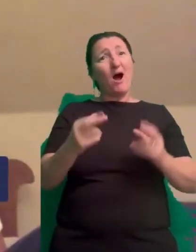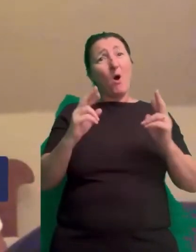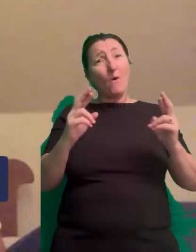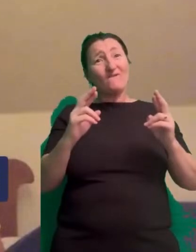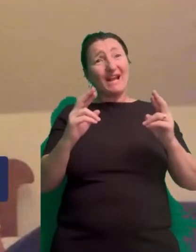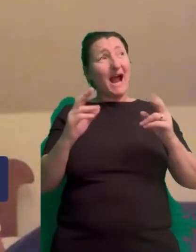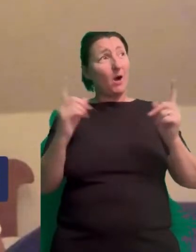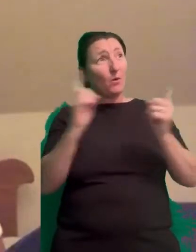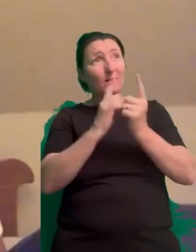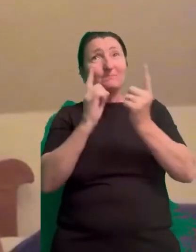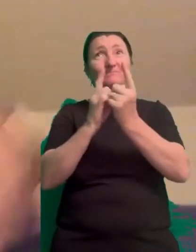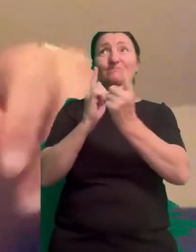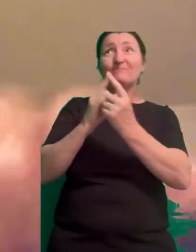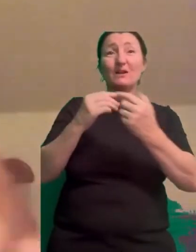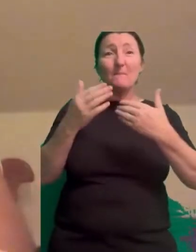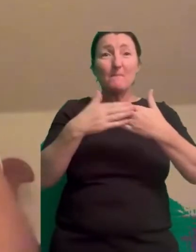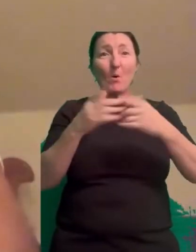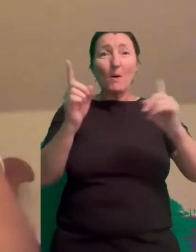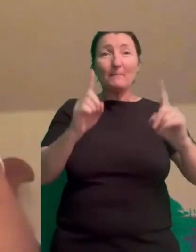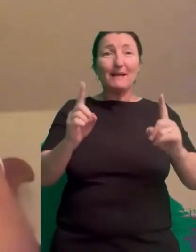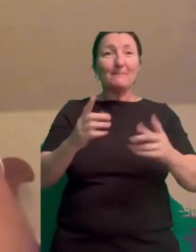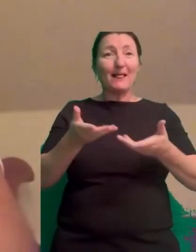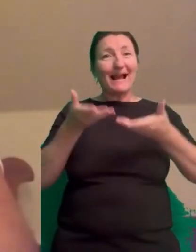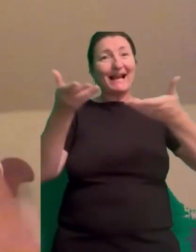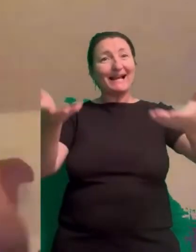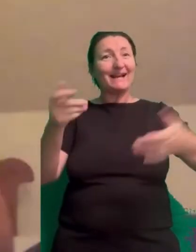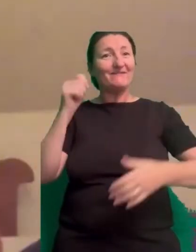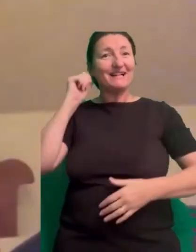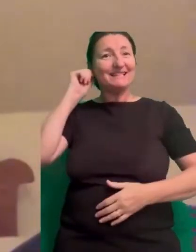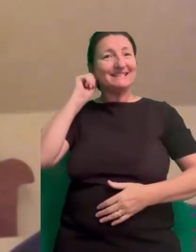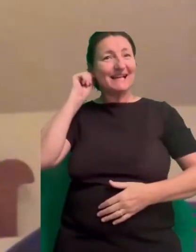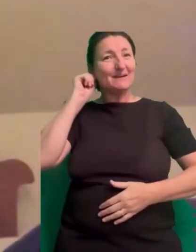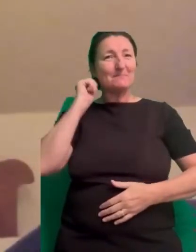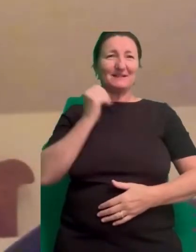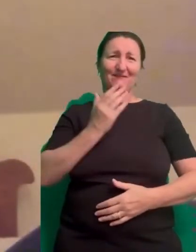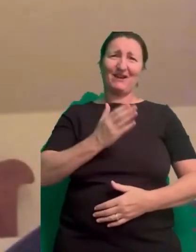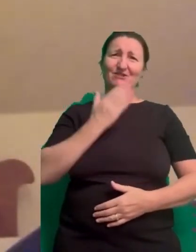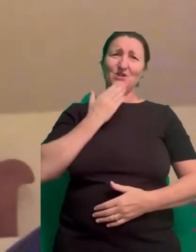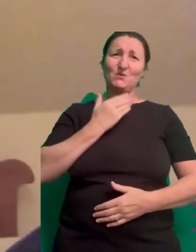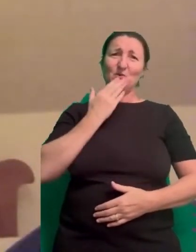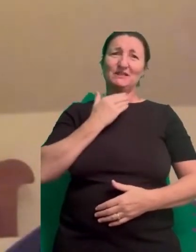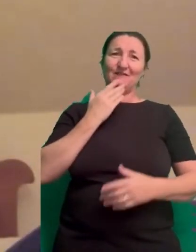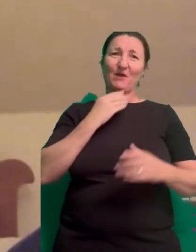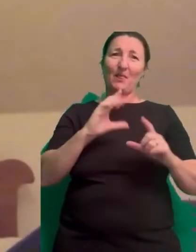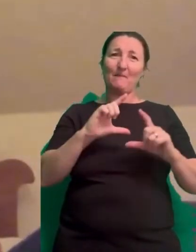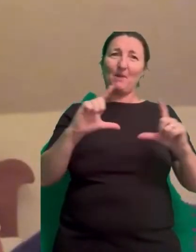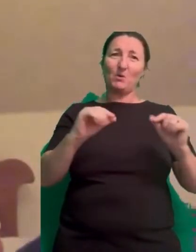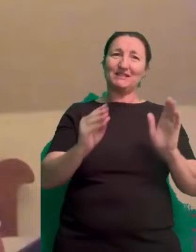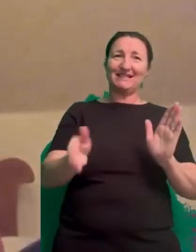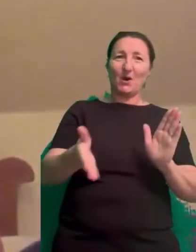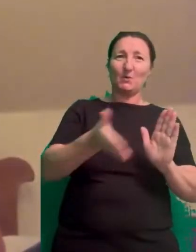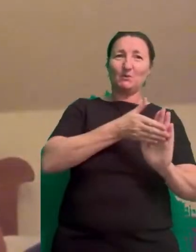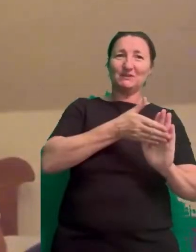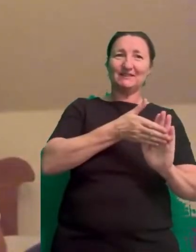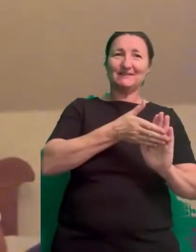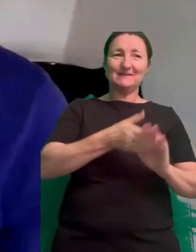the post-it note. I think that's all the questions for the section, so thank you very much for considering me.